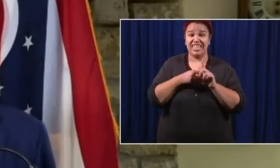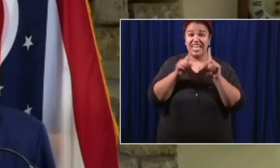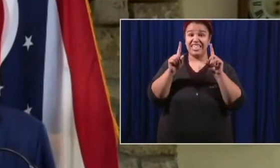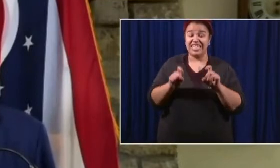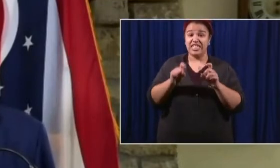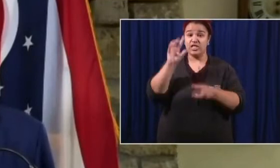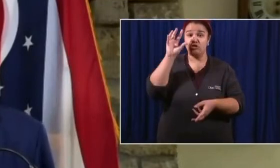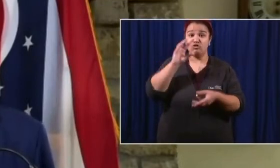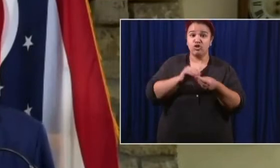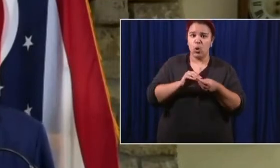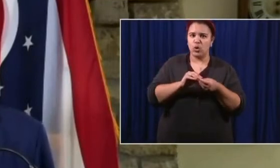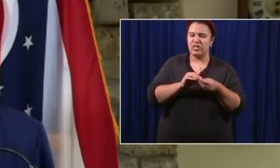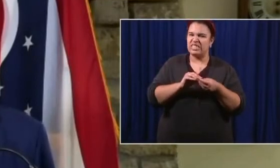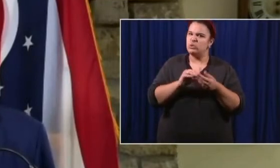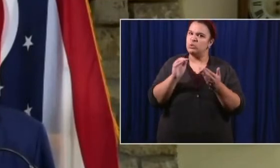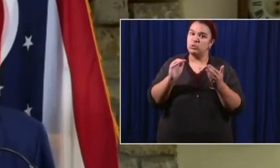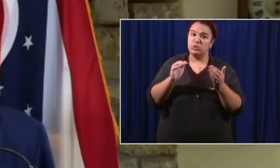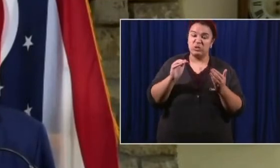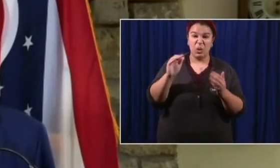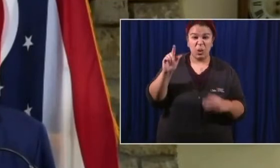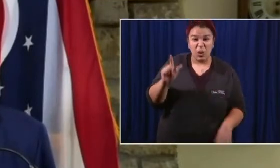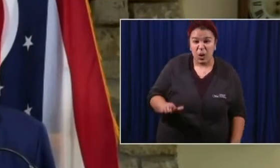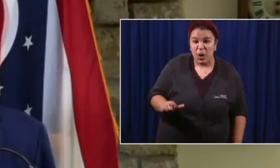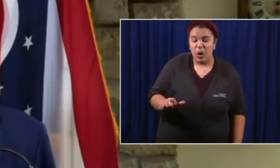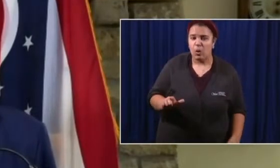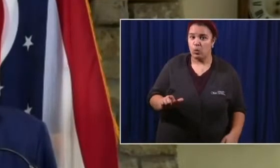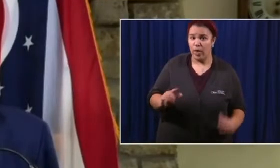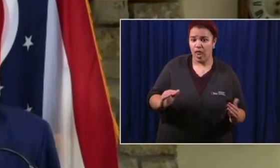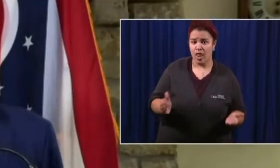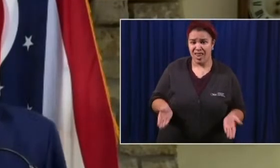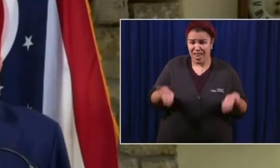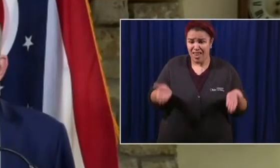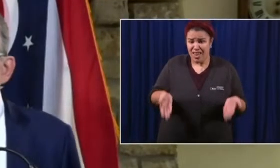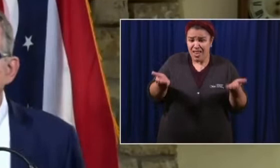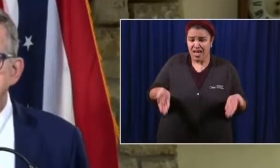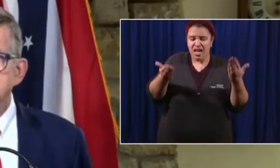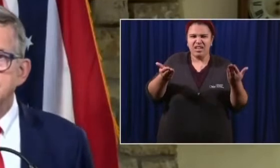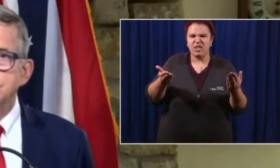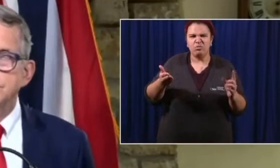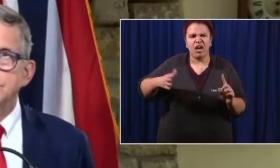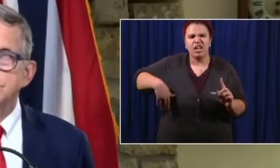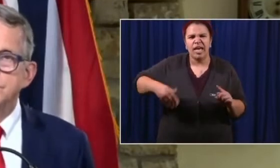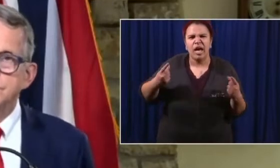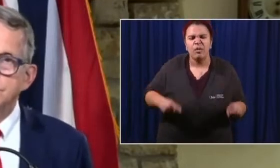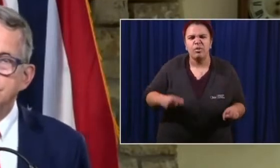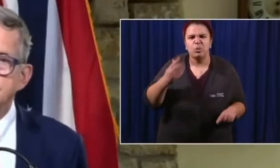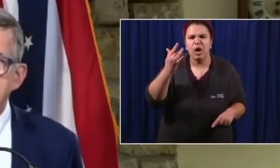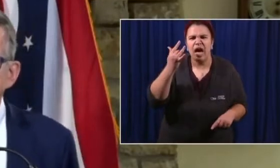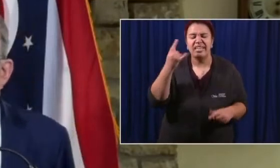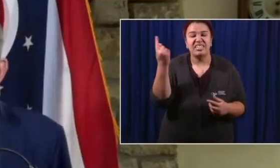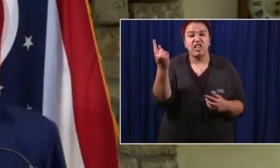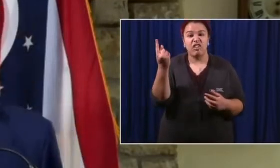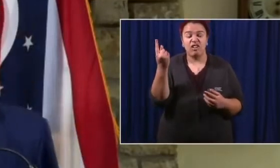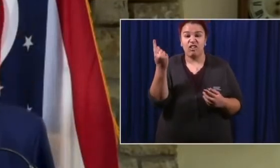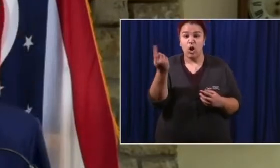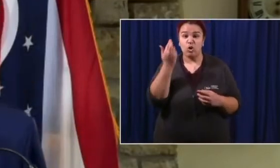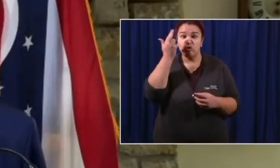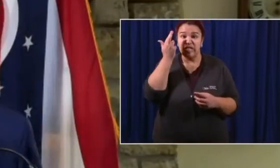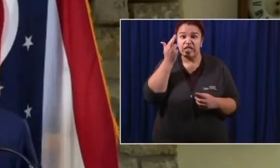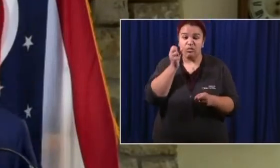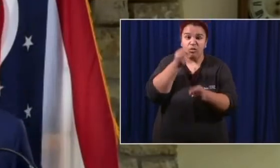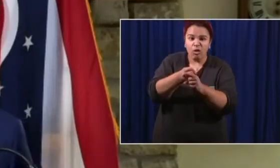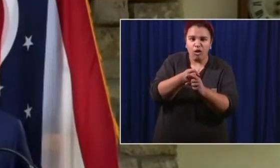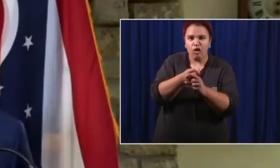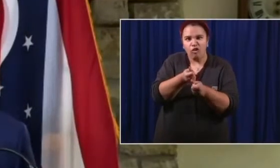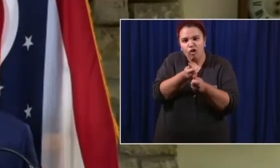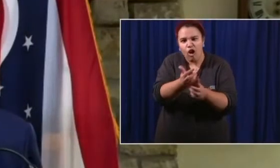its testing numbers up, and why has that not happened yet? Is there still a choke point that's holding things up? Yeah, and